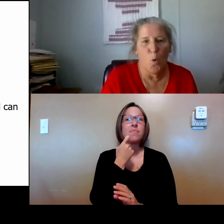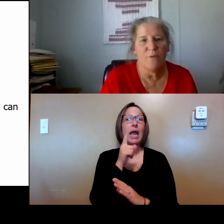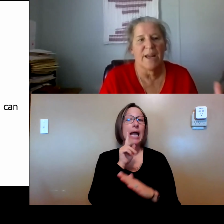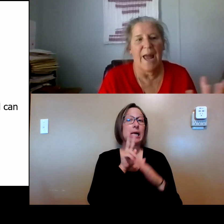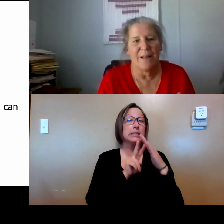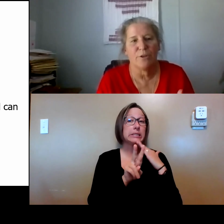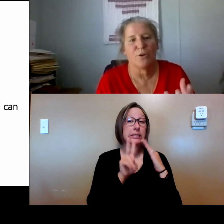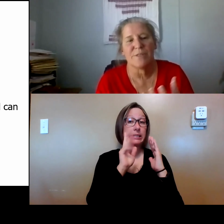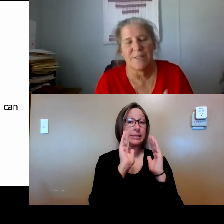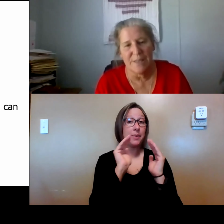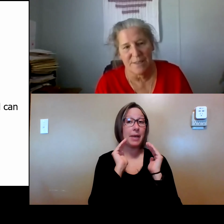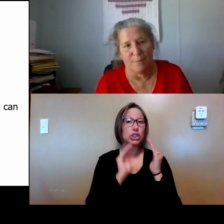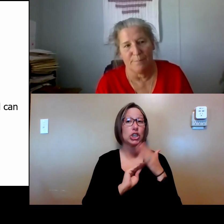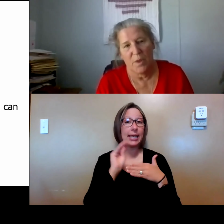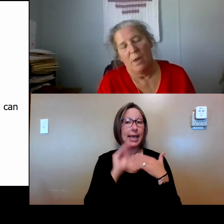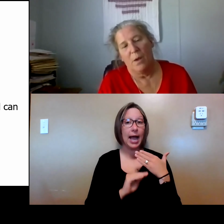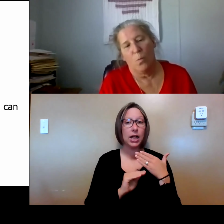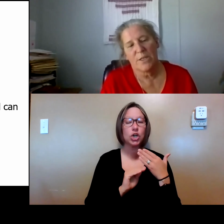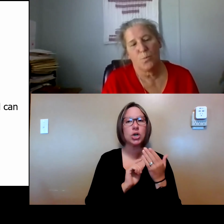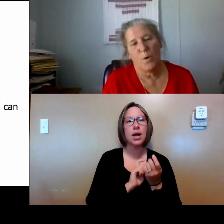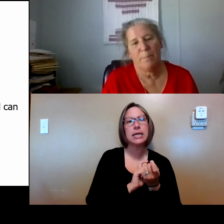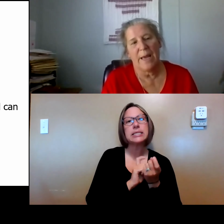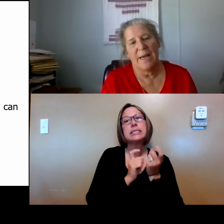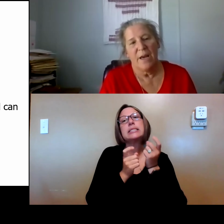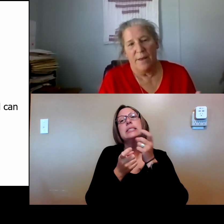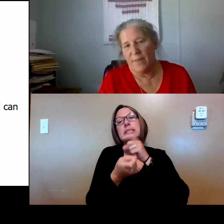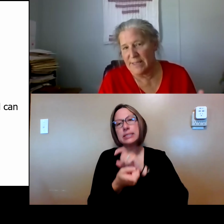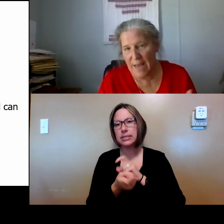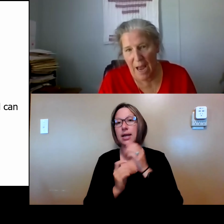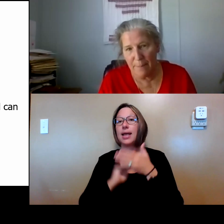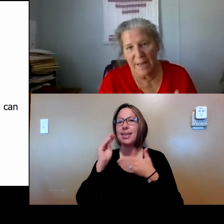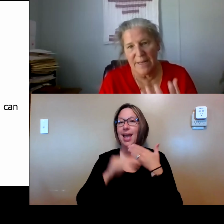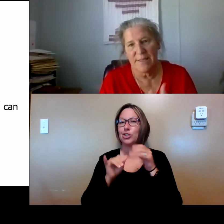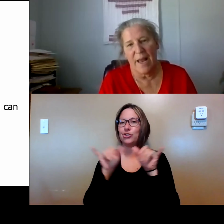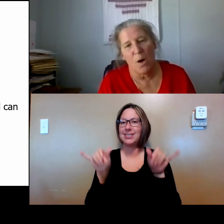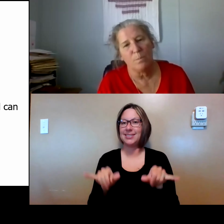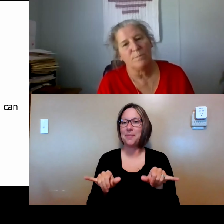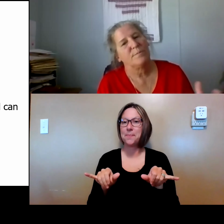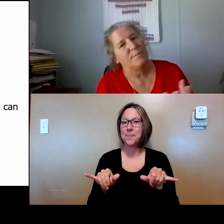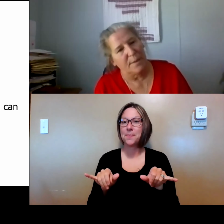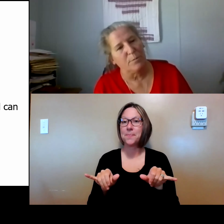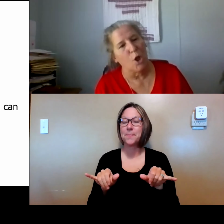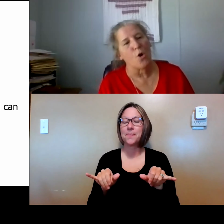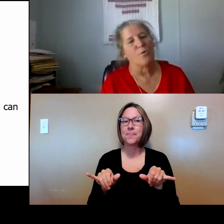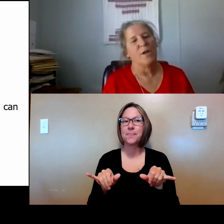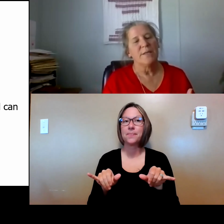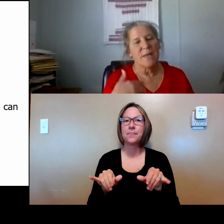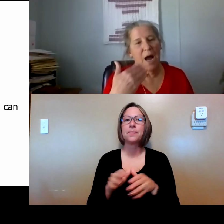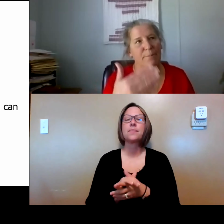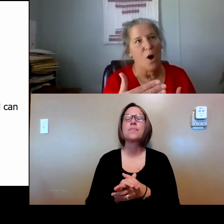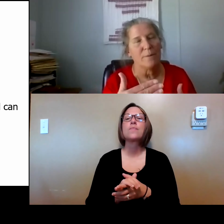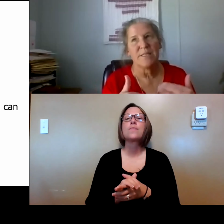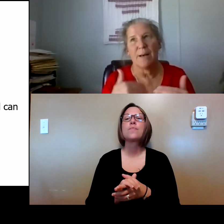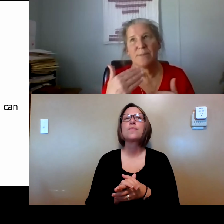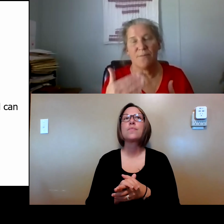into more of a calendar system, which would be that timepiece that help them learn